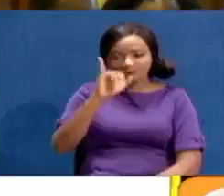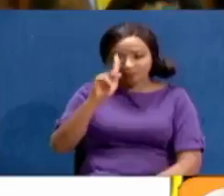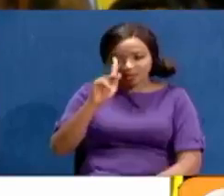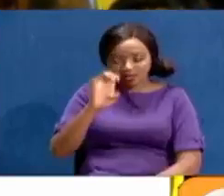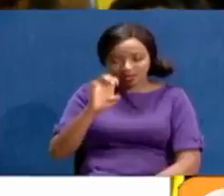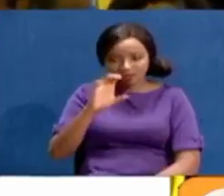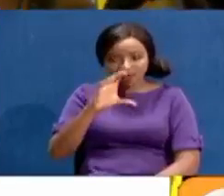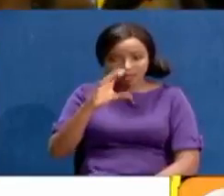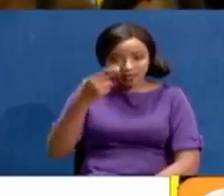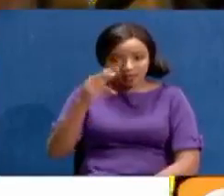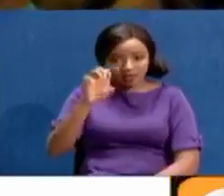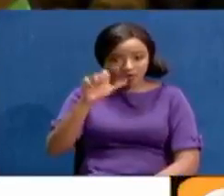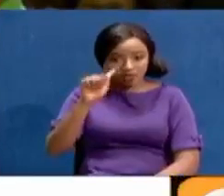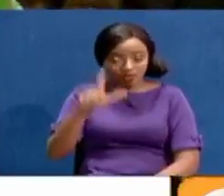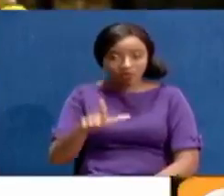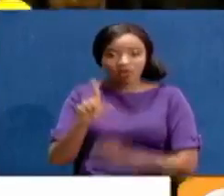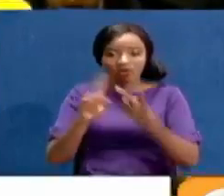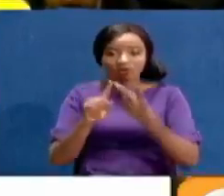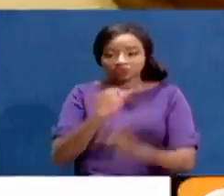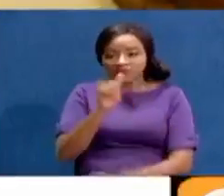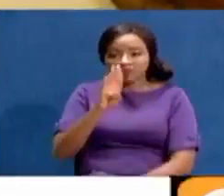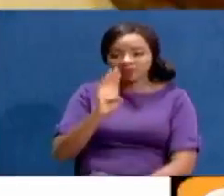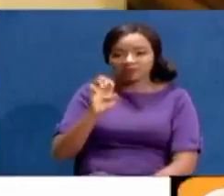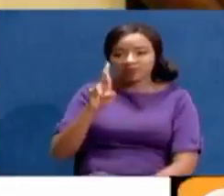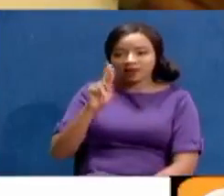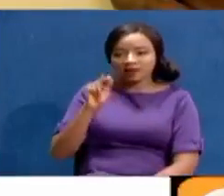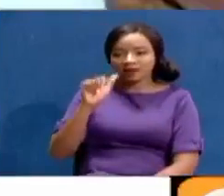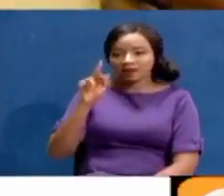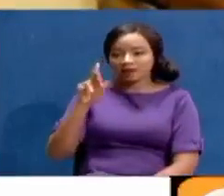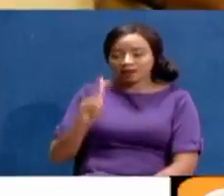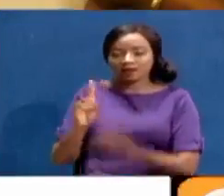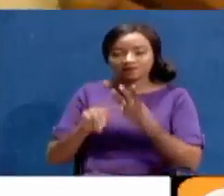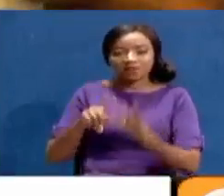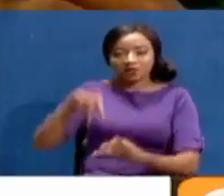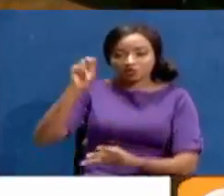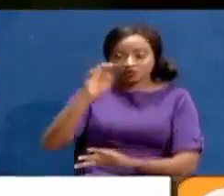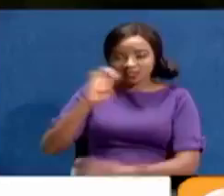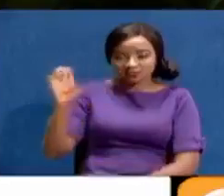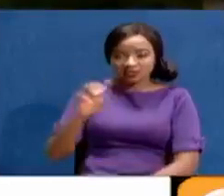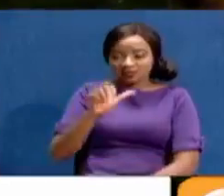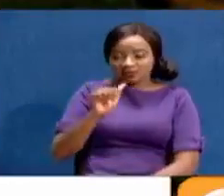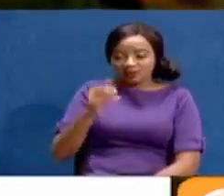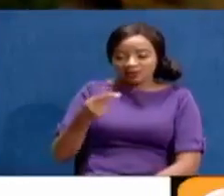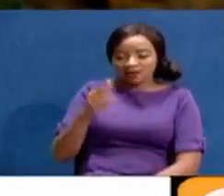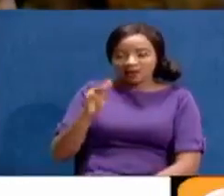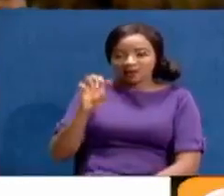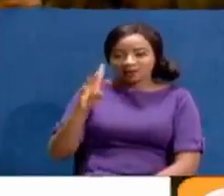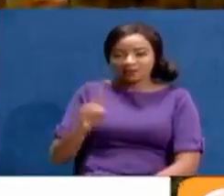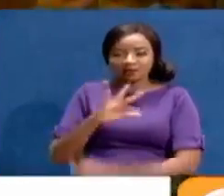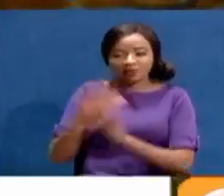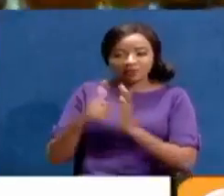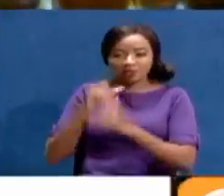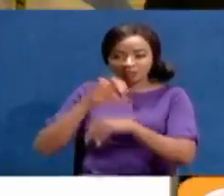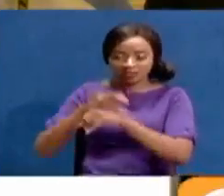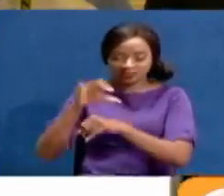Michael Ouma, and Upper Rift Region's Bernard Korir and Northeastern's Ahmed Mohamed all registering easy